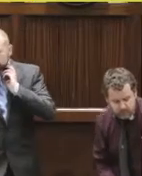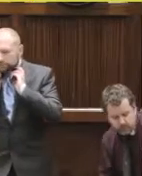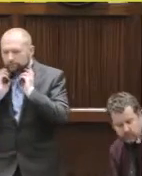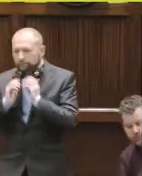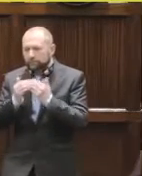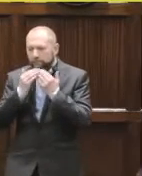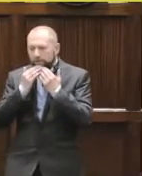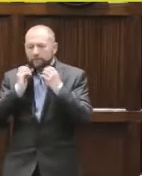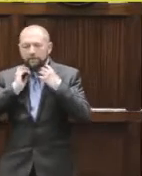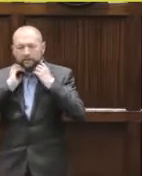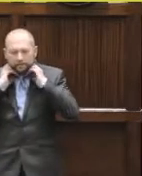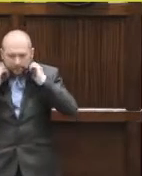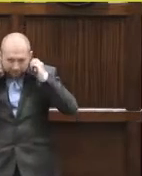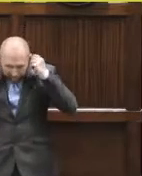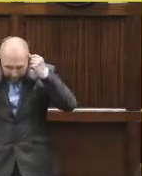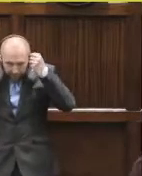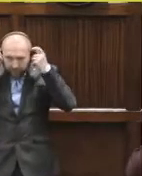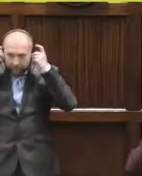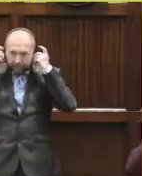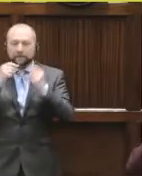Deputies O'Loughlin and Brown, if that's okay.